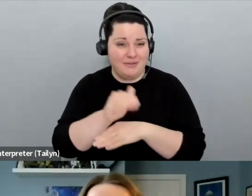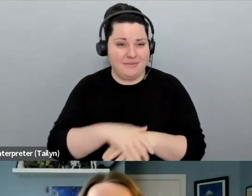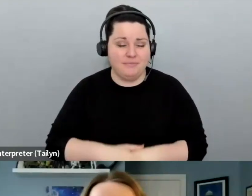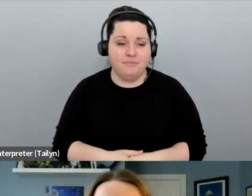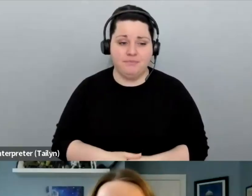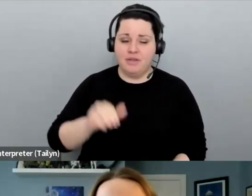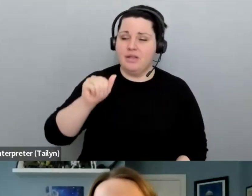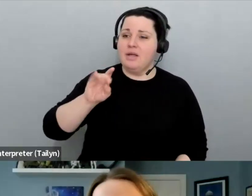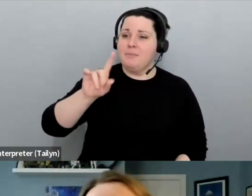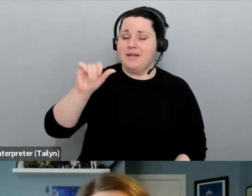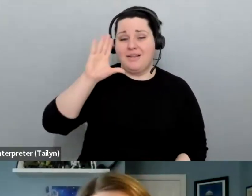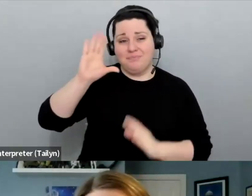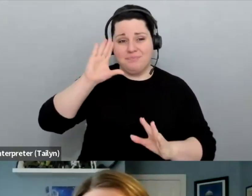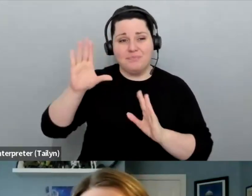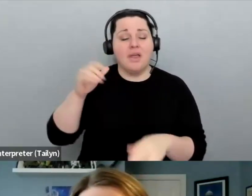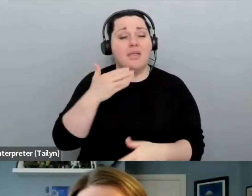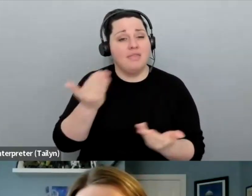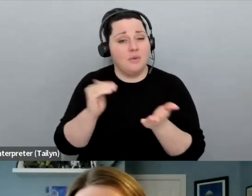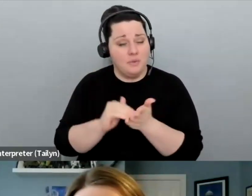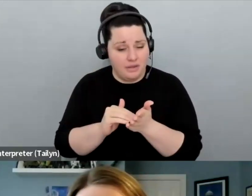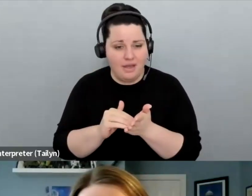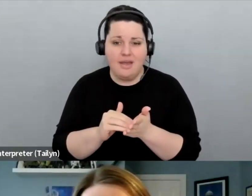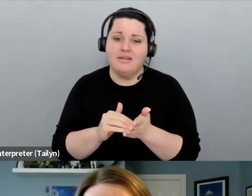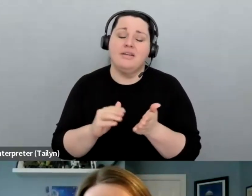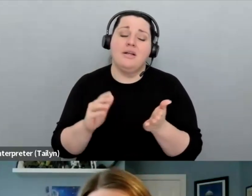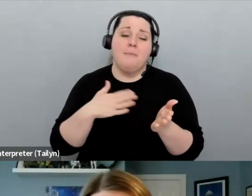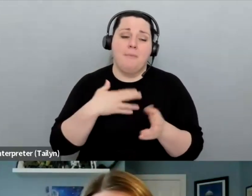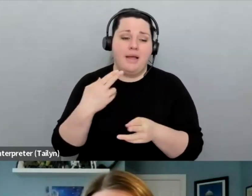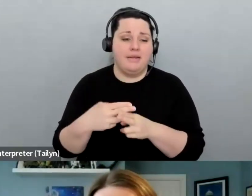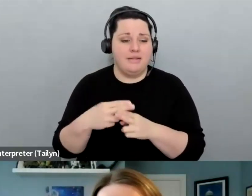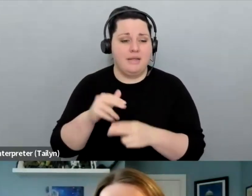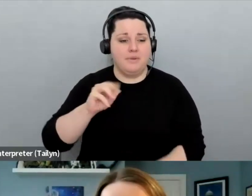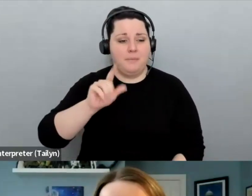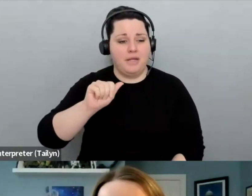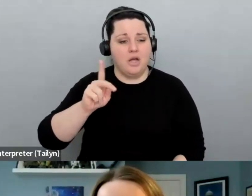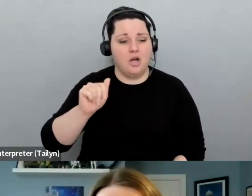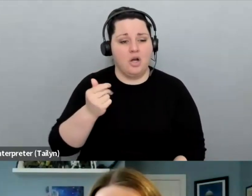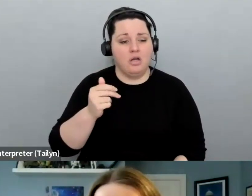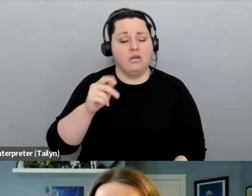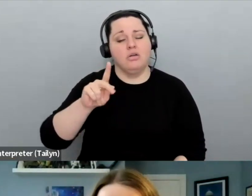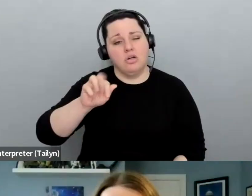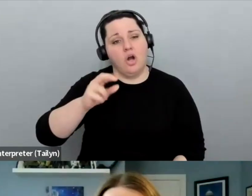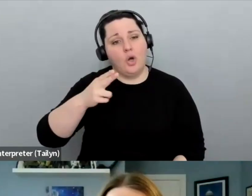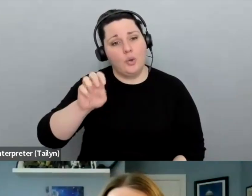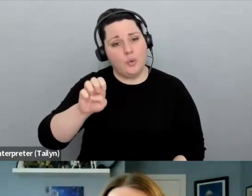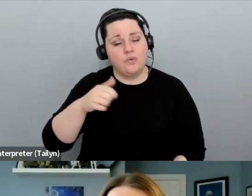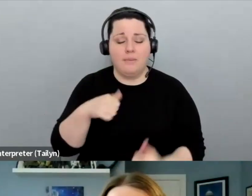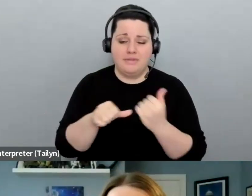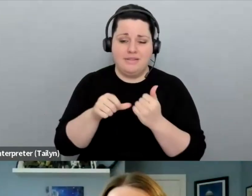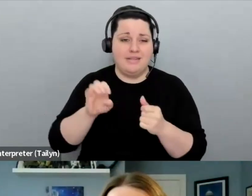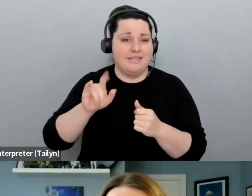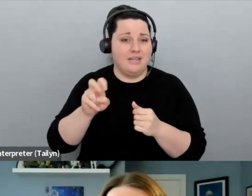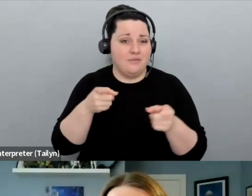Hi, everyone. Thanks again for having me. As Jen mentioned, my name is Amanda Carhughes. I'm the Assistant Executive